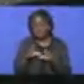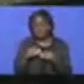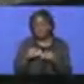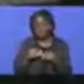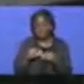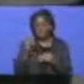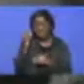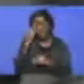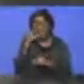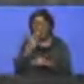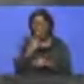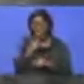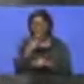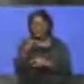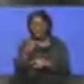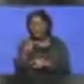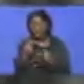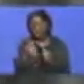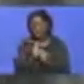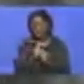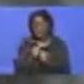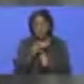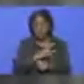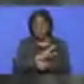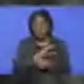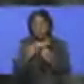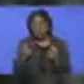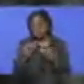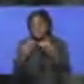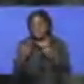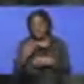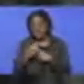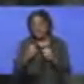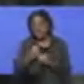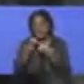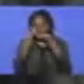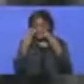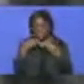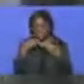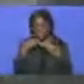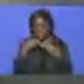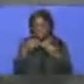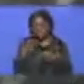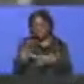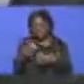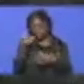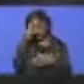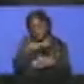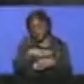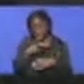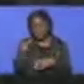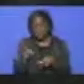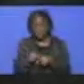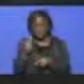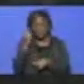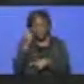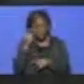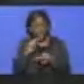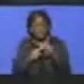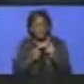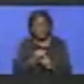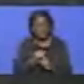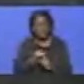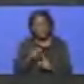whose relationship with Wilchcombe spans decades, is mourning the loss of a man he also deemed a friend, one who made great contributions